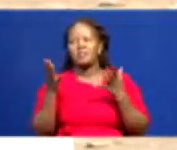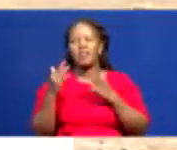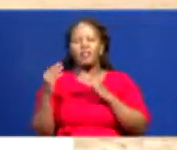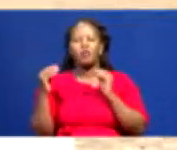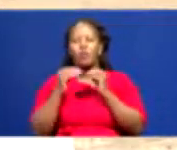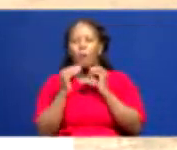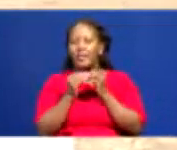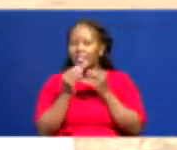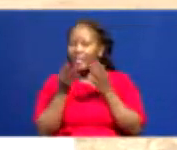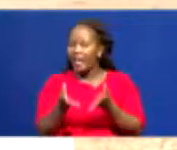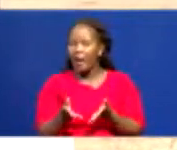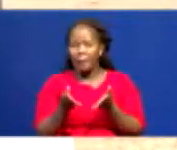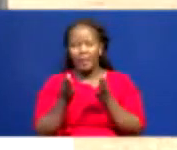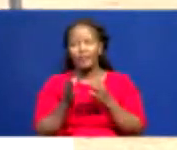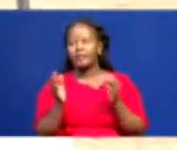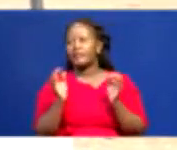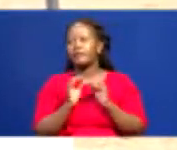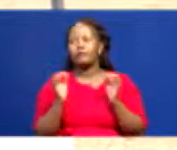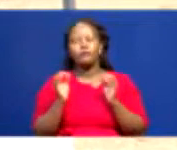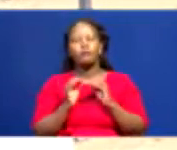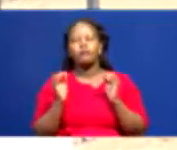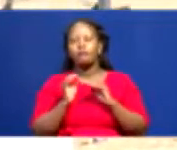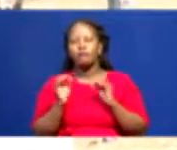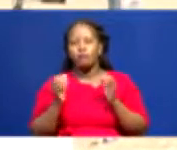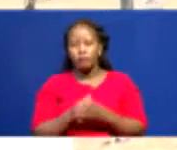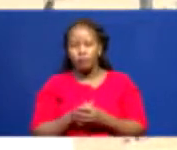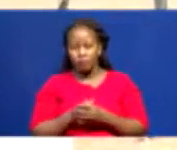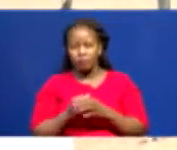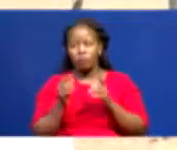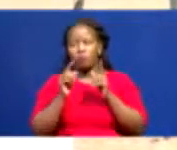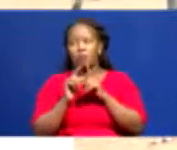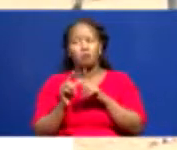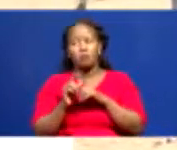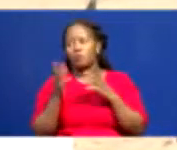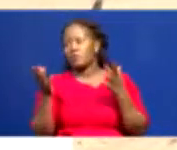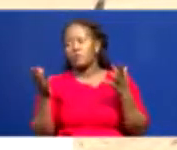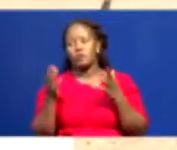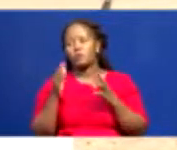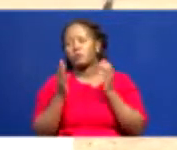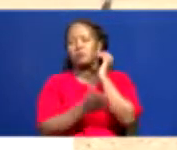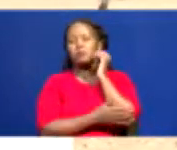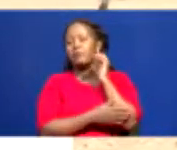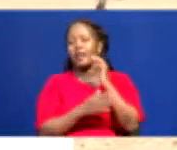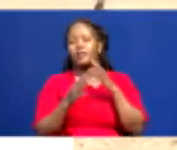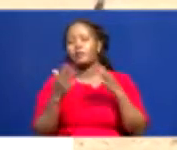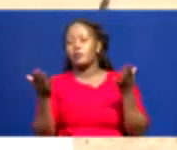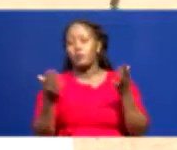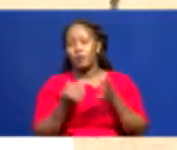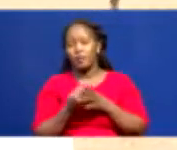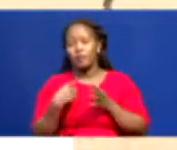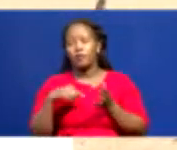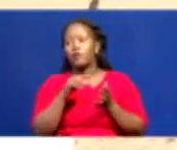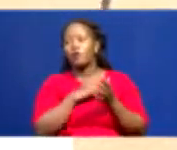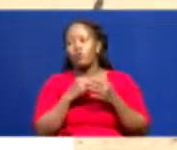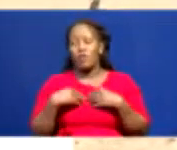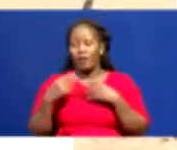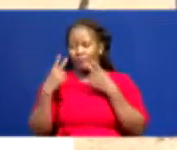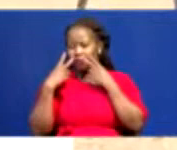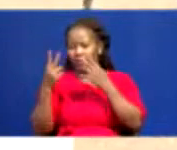gathering in this particular grounds. And the unfortunate thing, Irene, is that we've seen